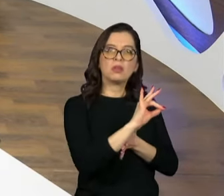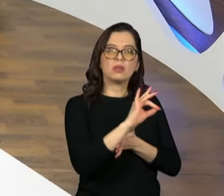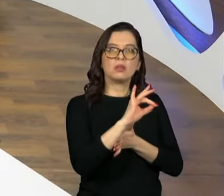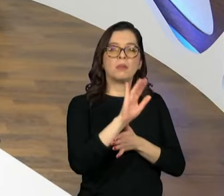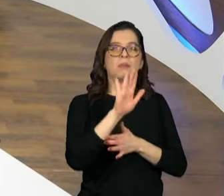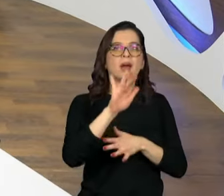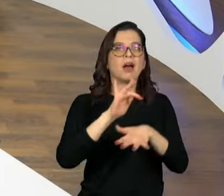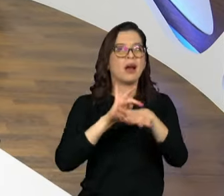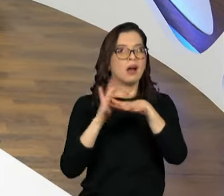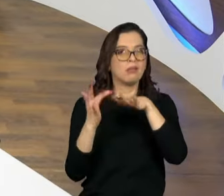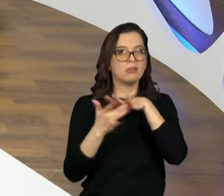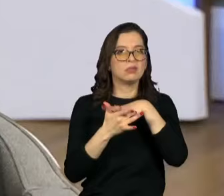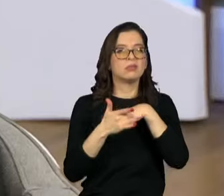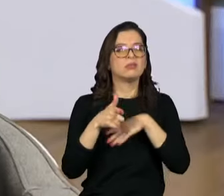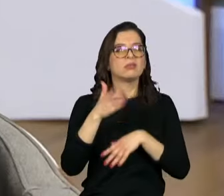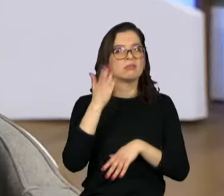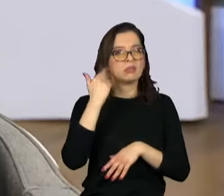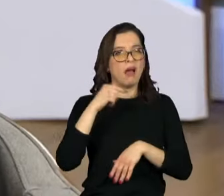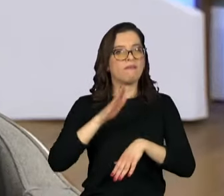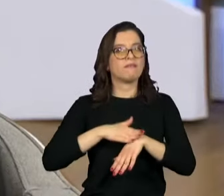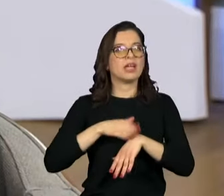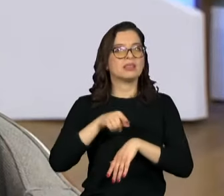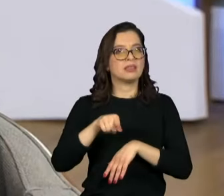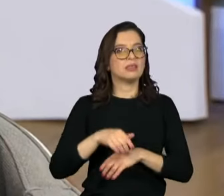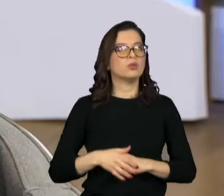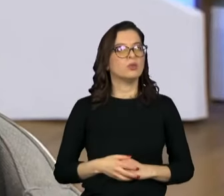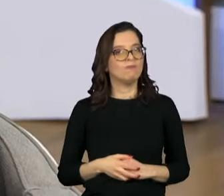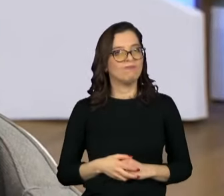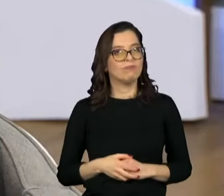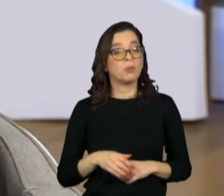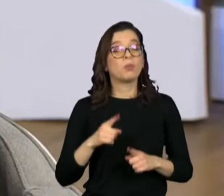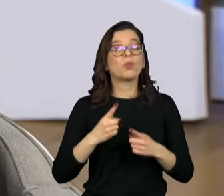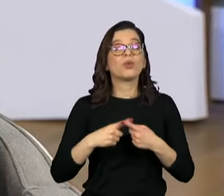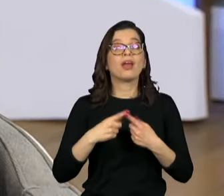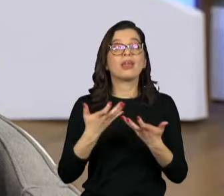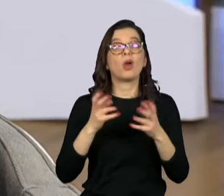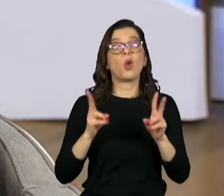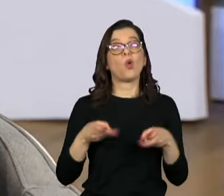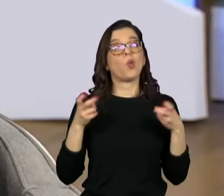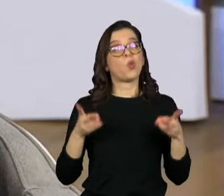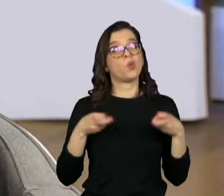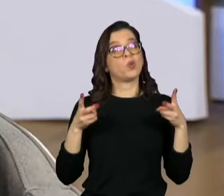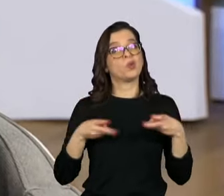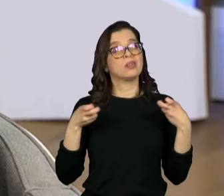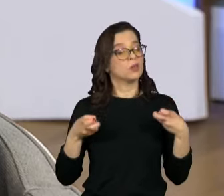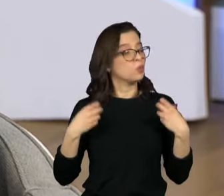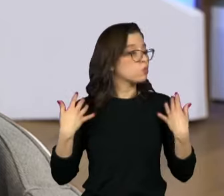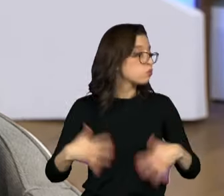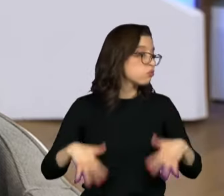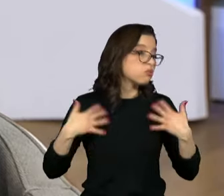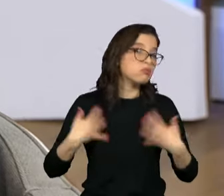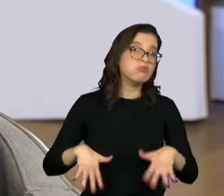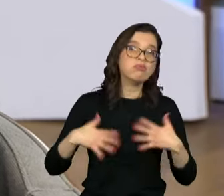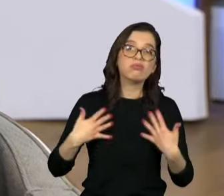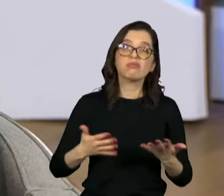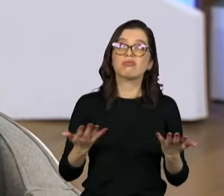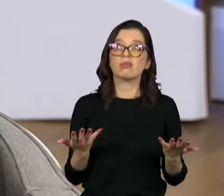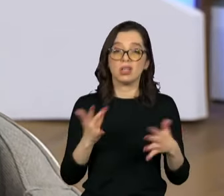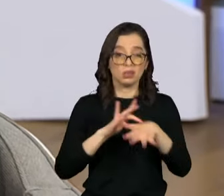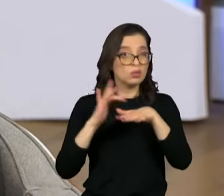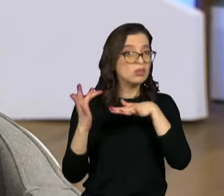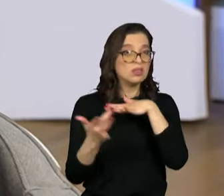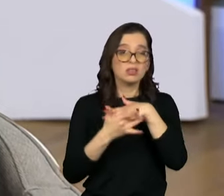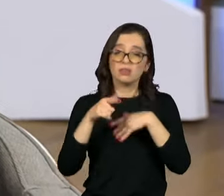how to do this very well. It does yield tremendous revenue for the social